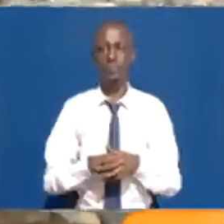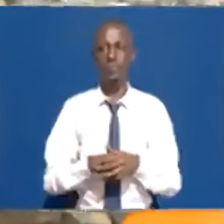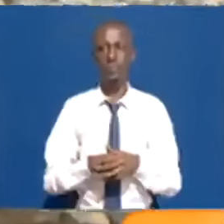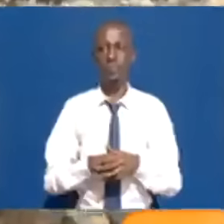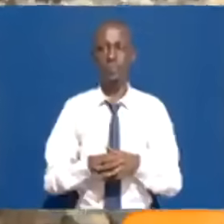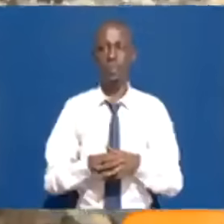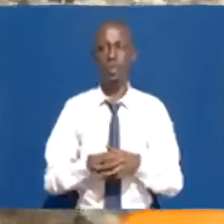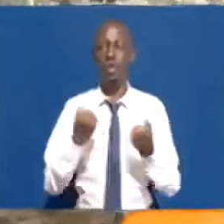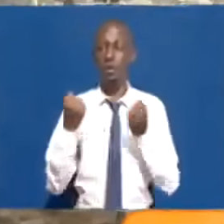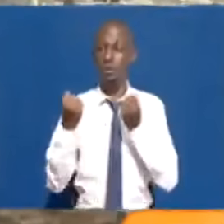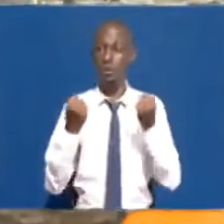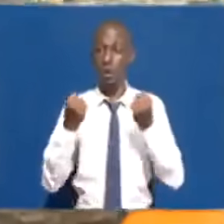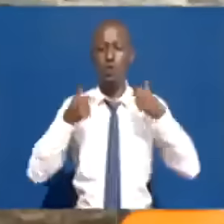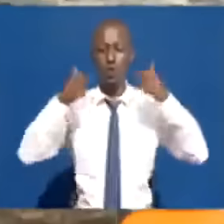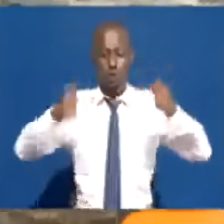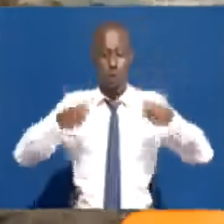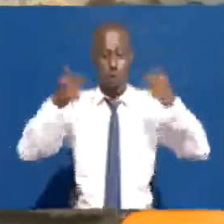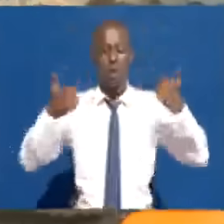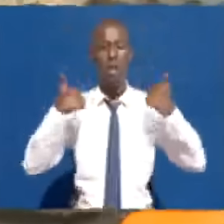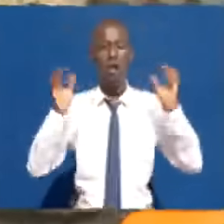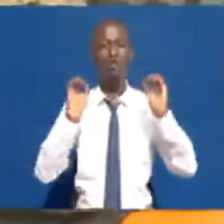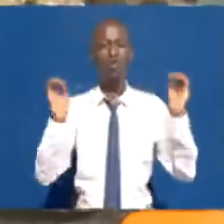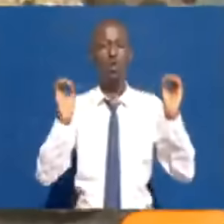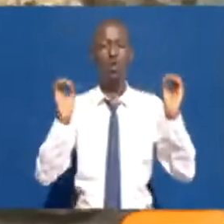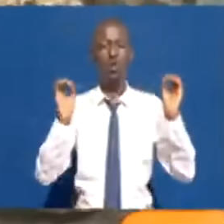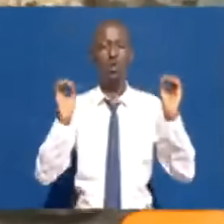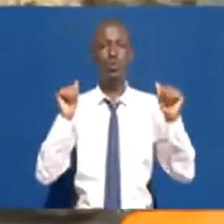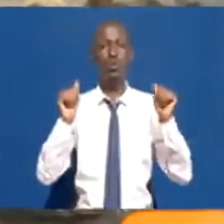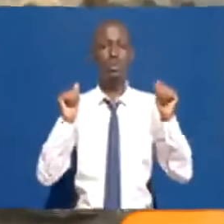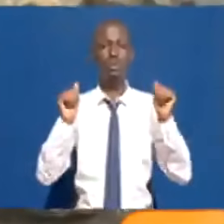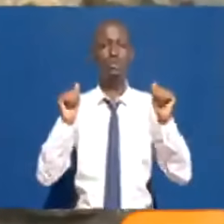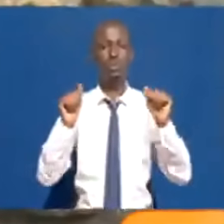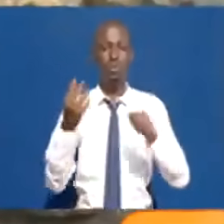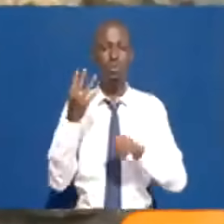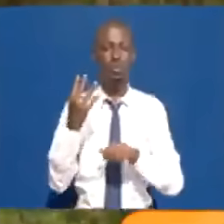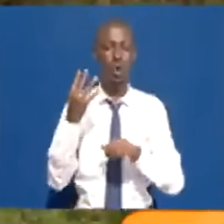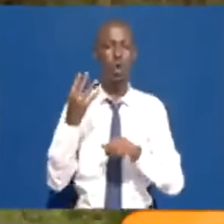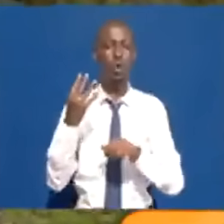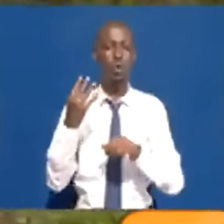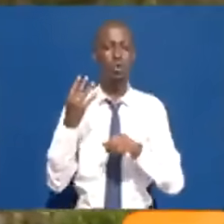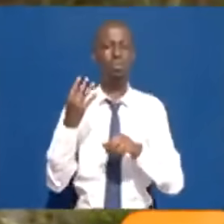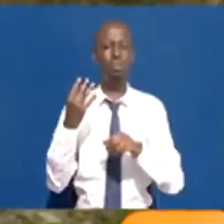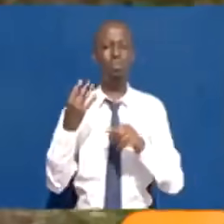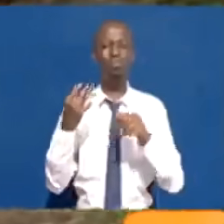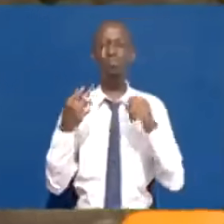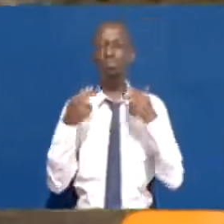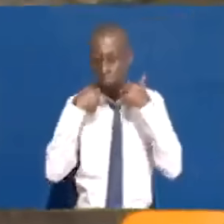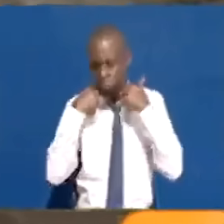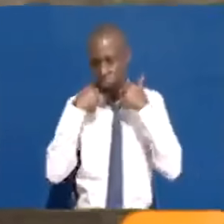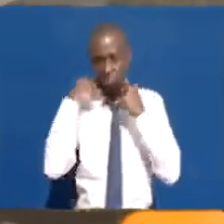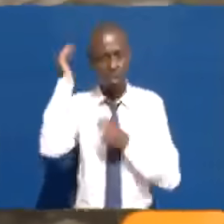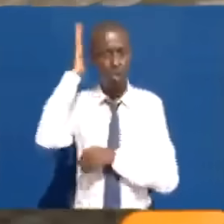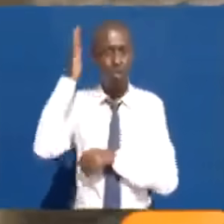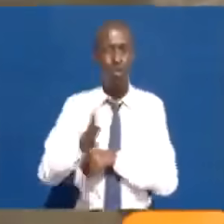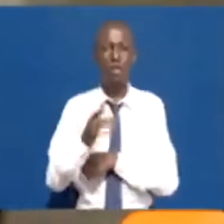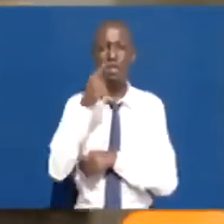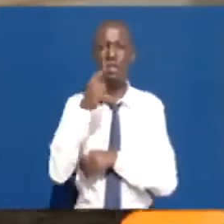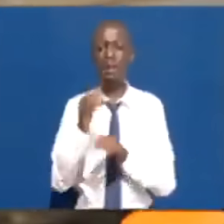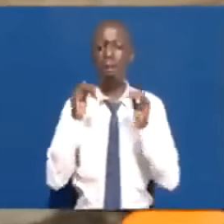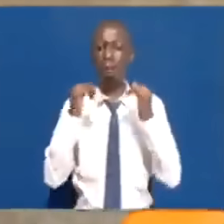drive vehicle like this one, you are literally a sitting duck. Mohammed says attempts to convince